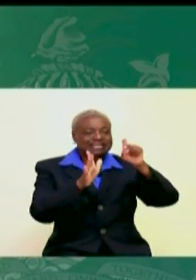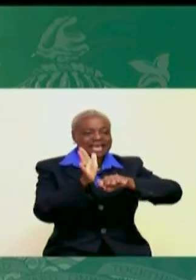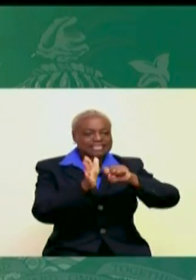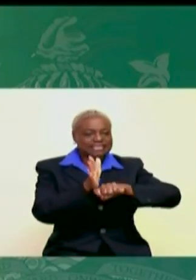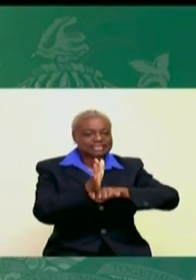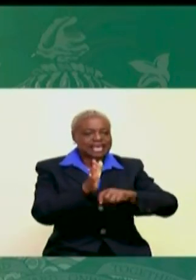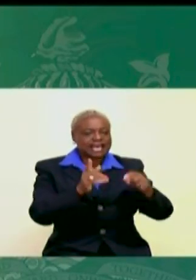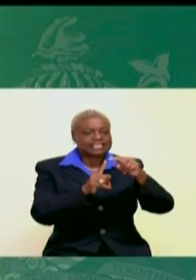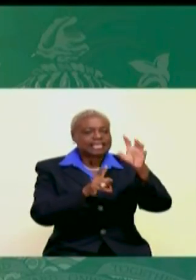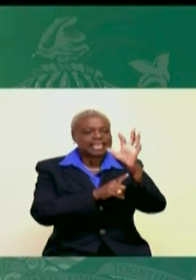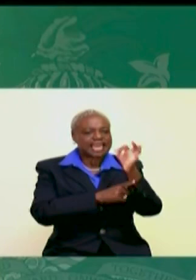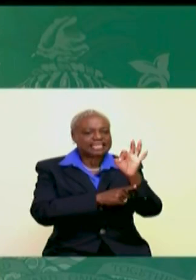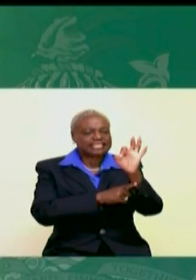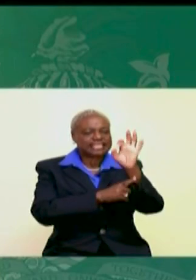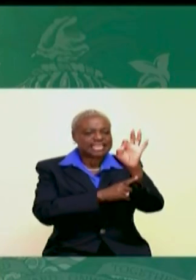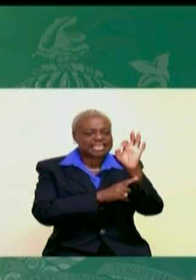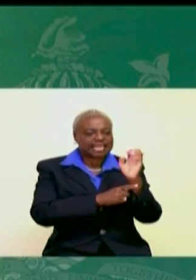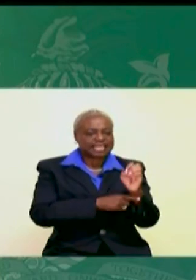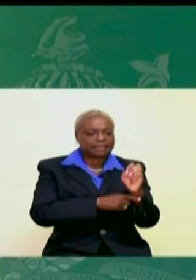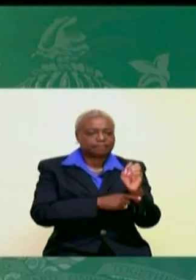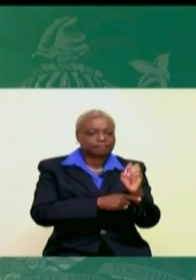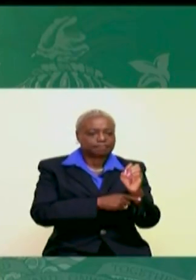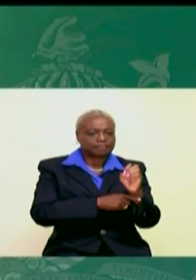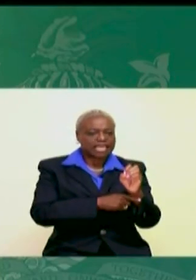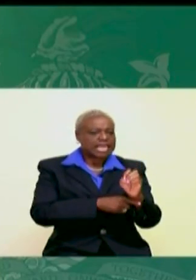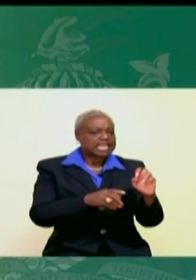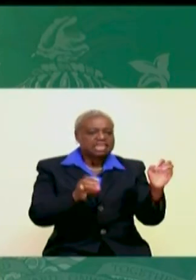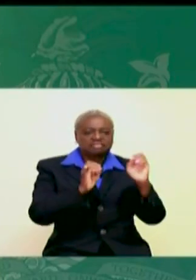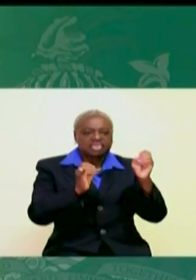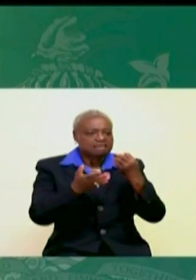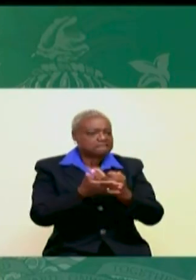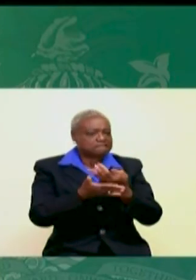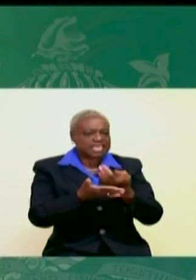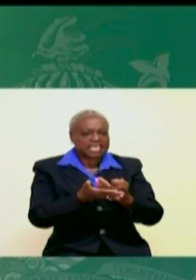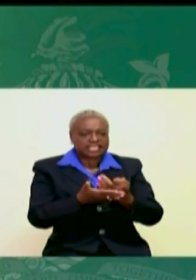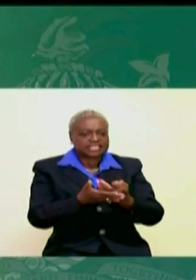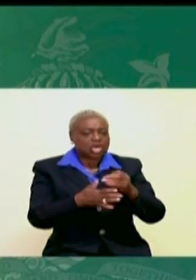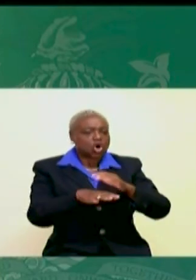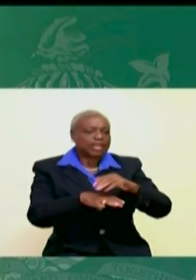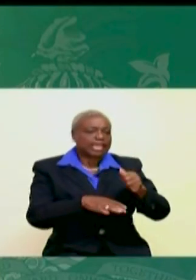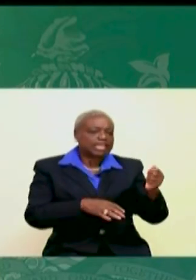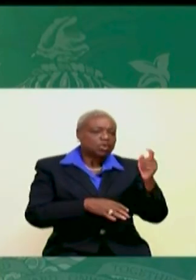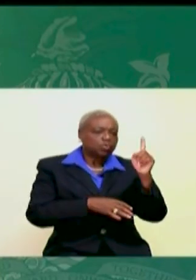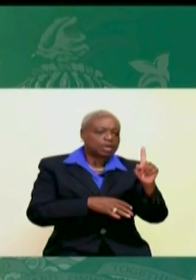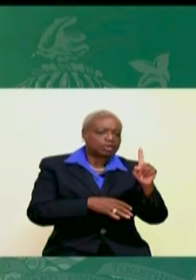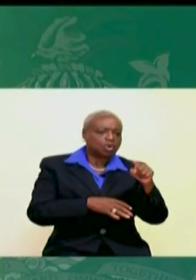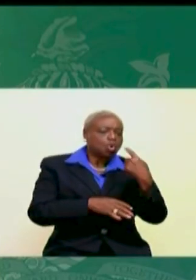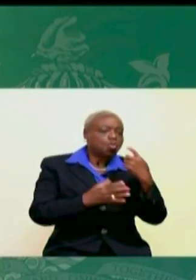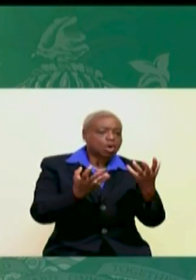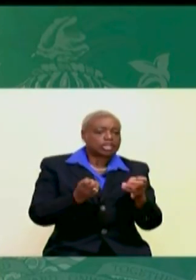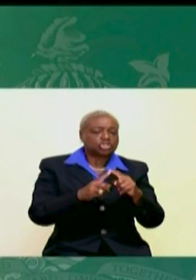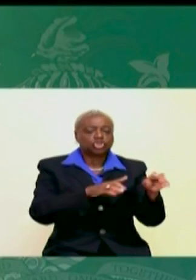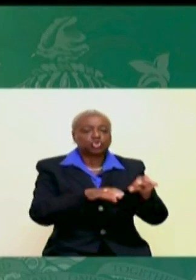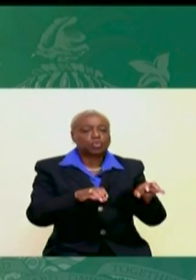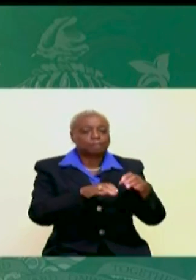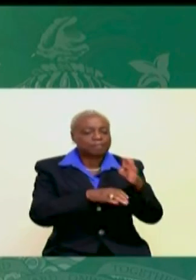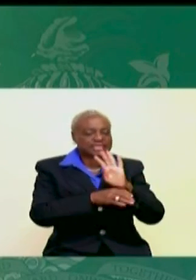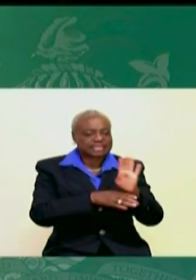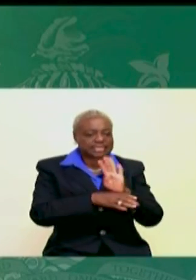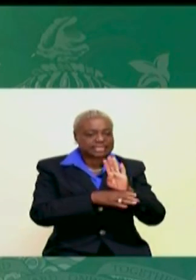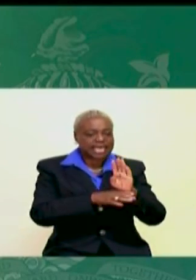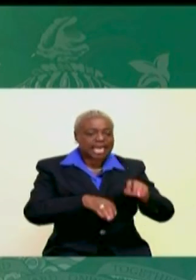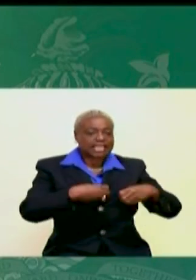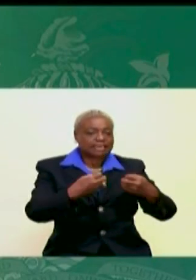He was given the total power to levy license fees on anyone who wanted to do business in his domain. And he was